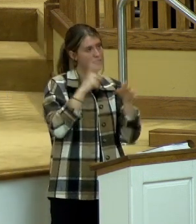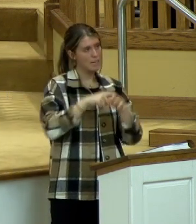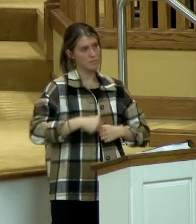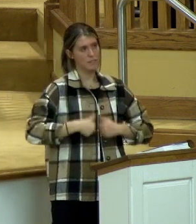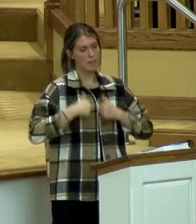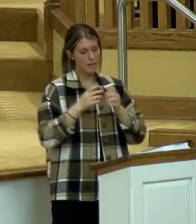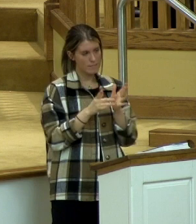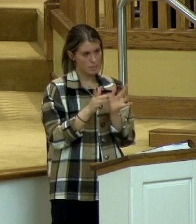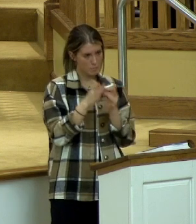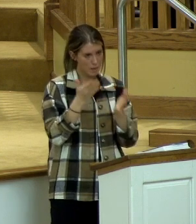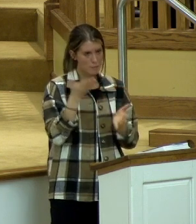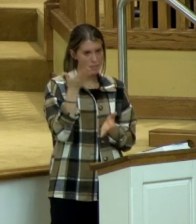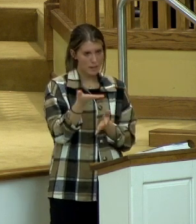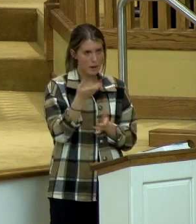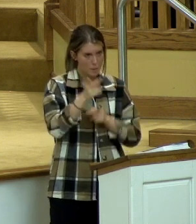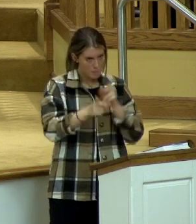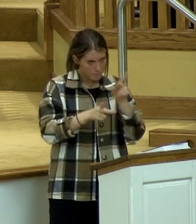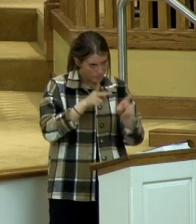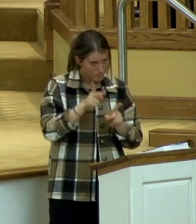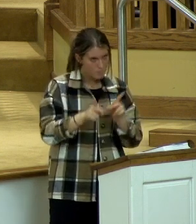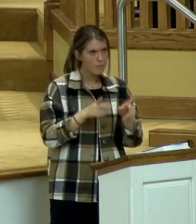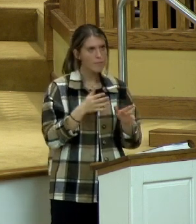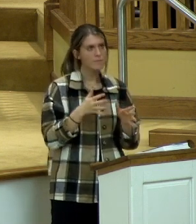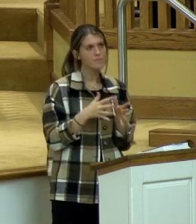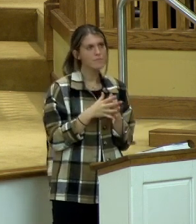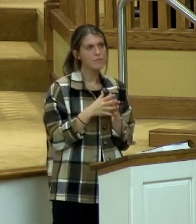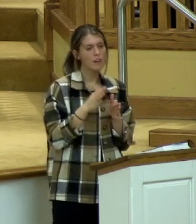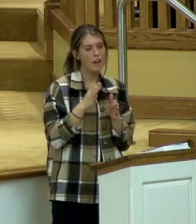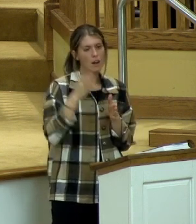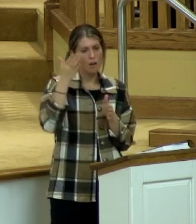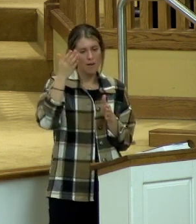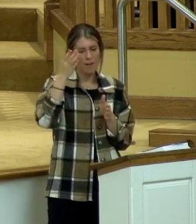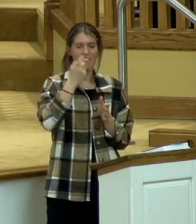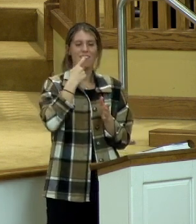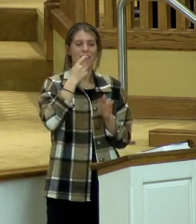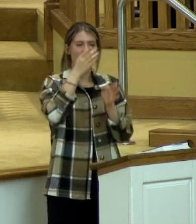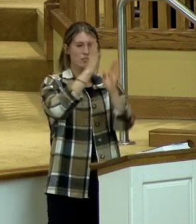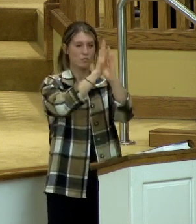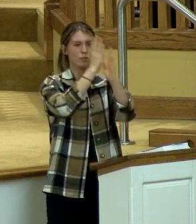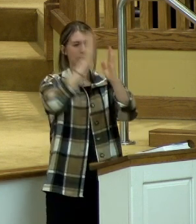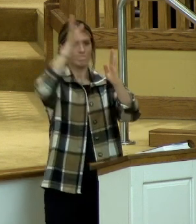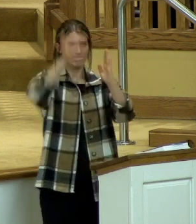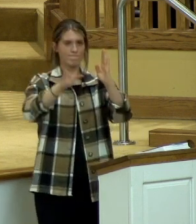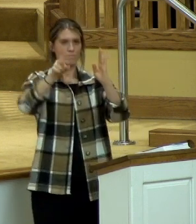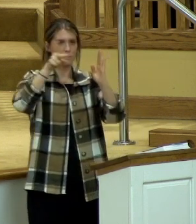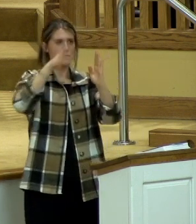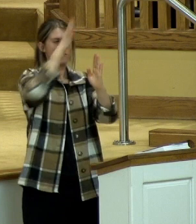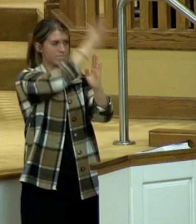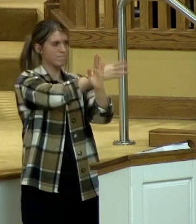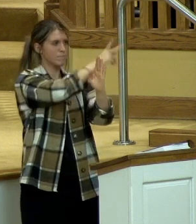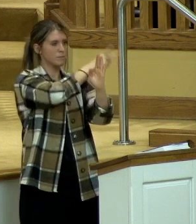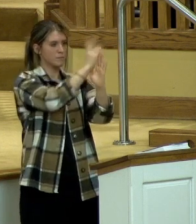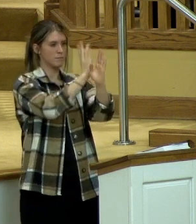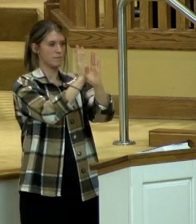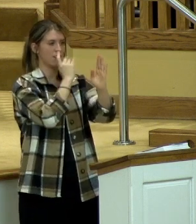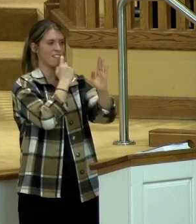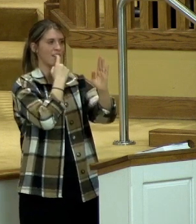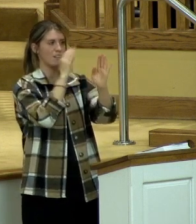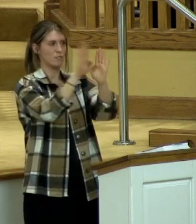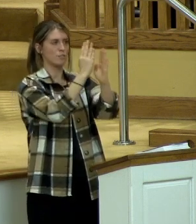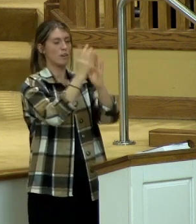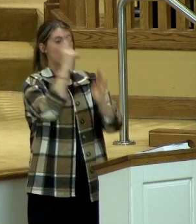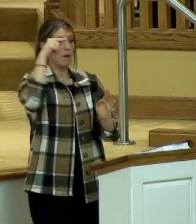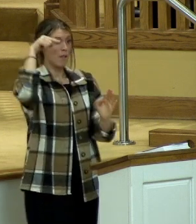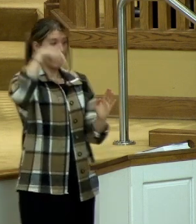Bible, there's people on one side of a glass door and people on the other side of the glass door. And the people on